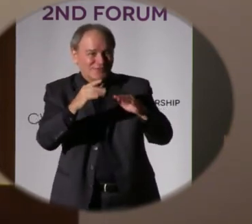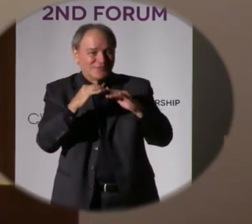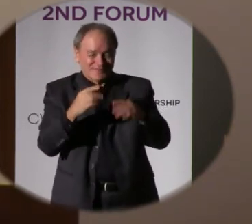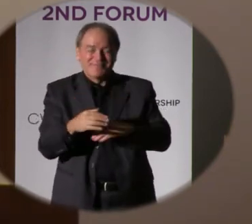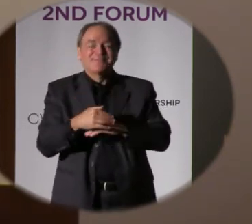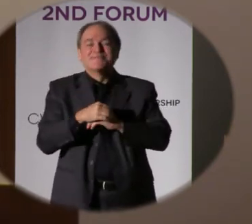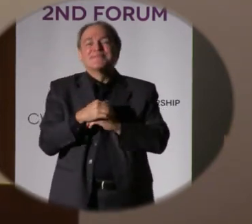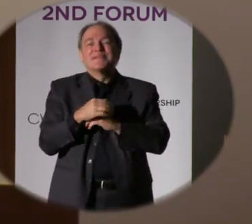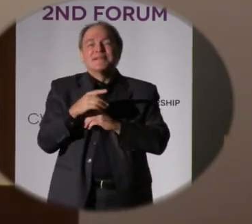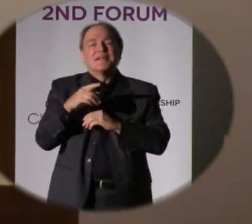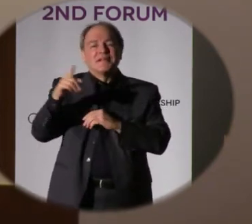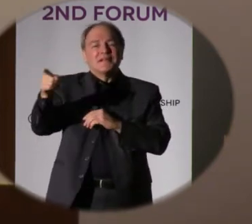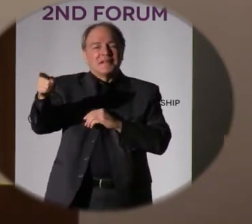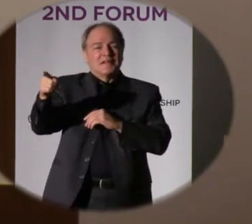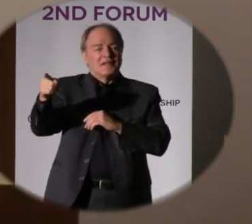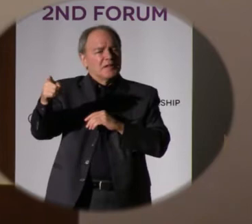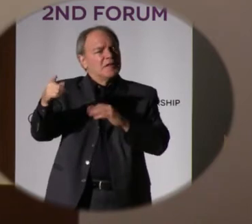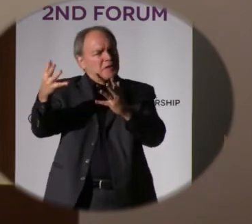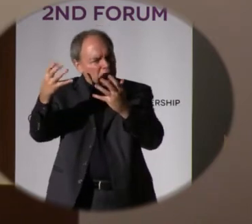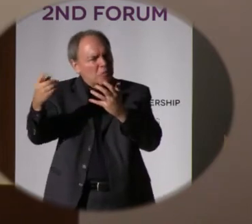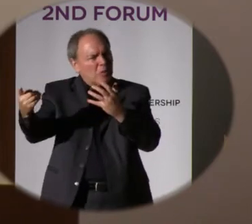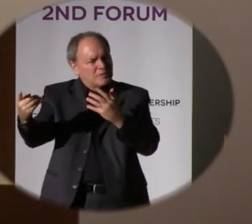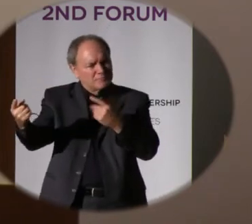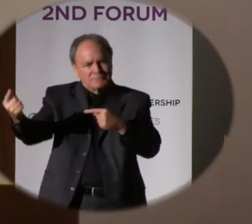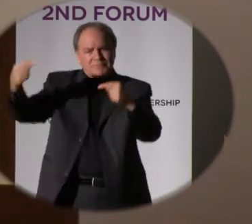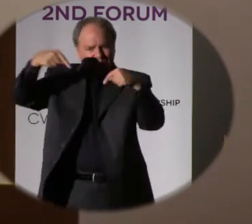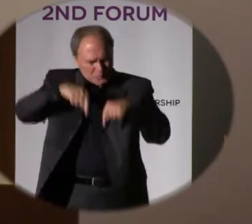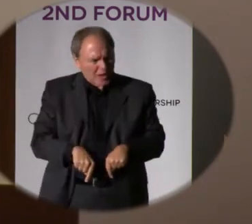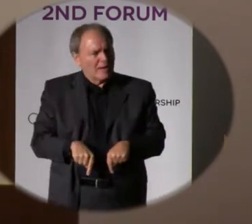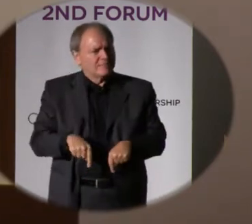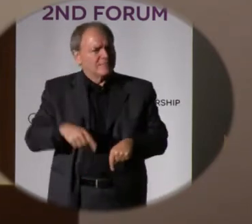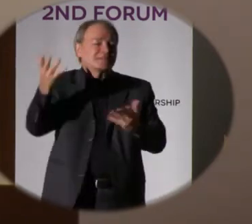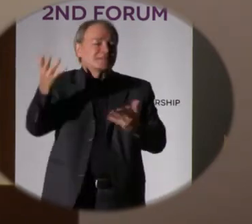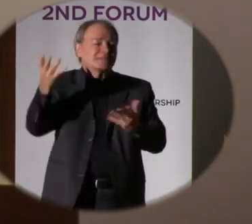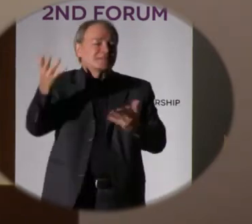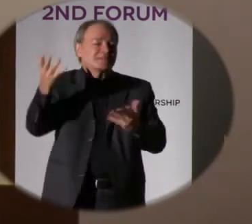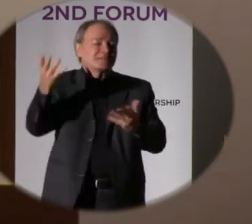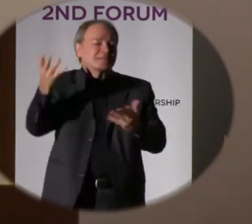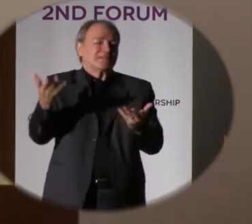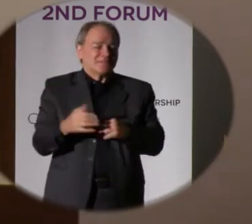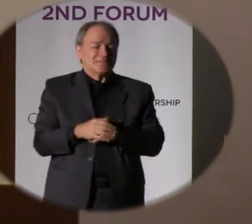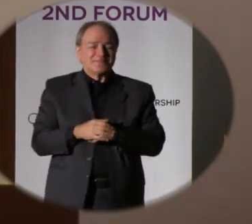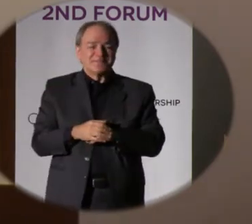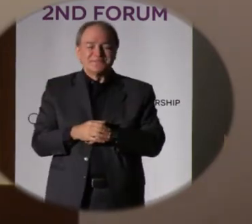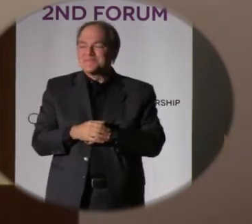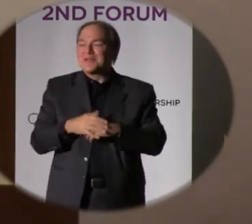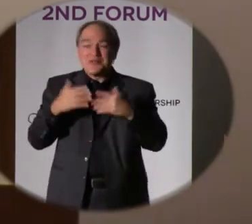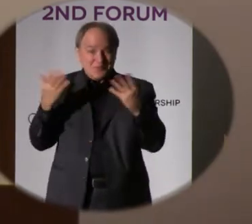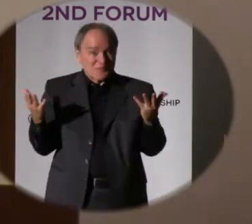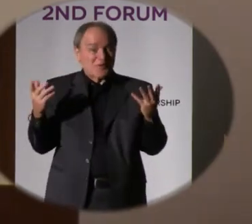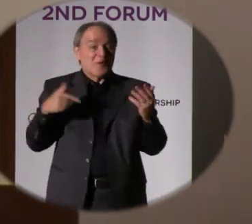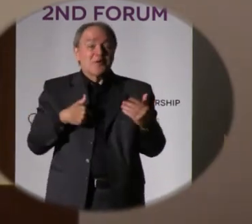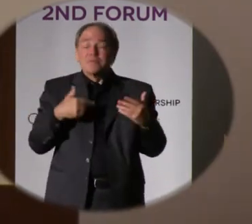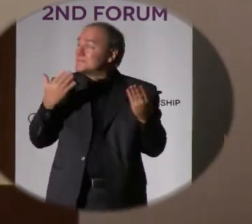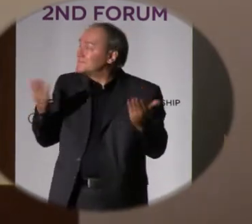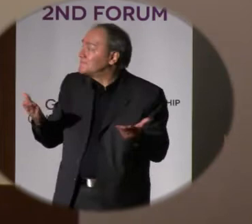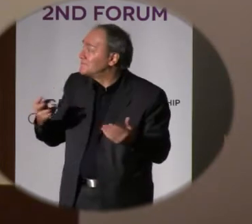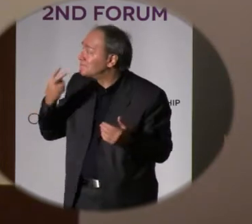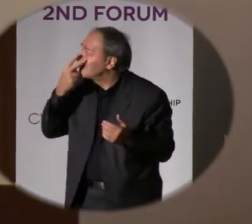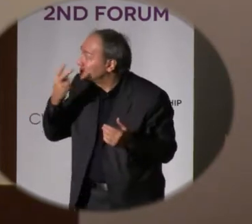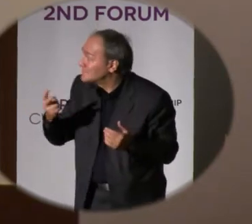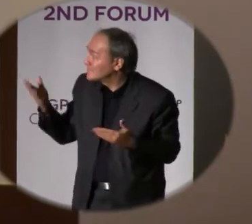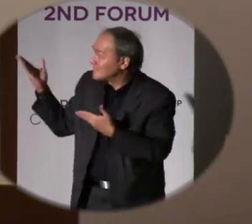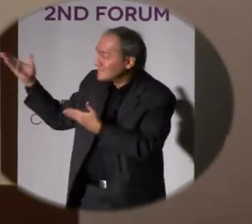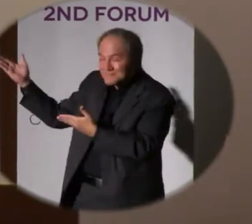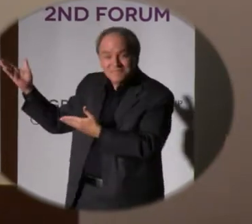you. He wanted to make sure he came here and he recorded the message. Let's see what he has to say. Thank